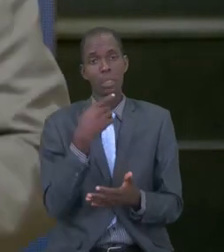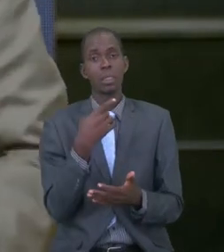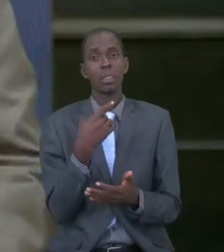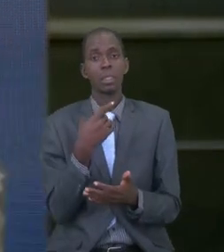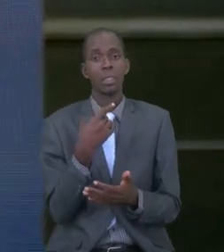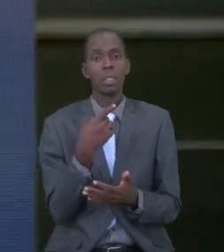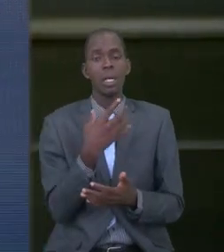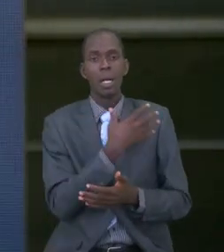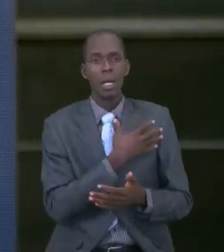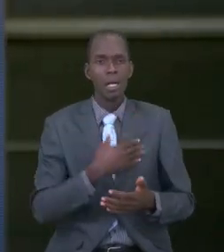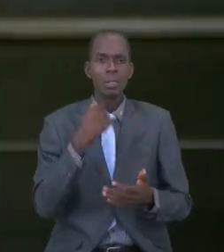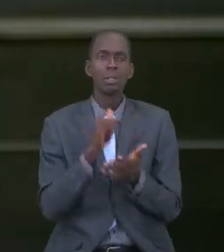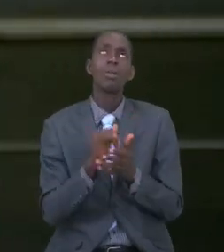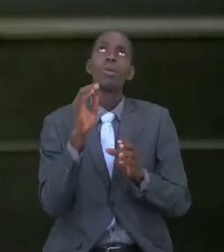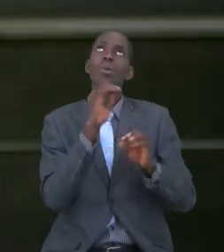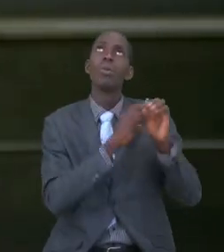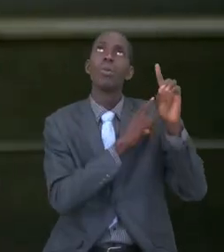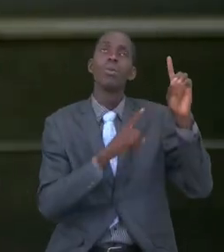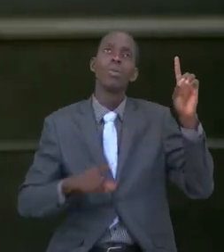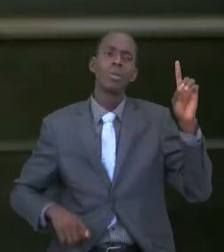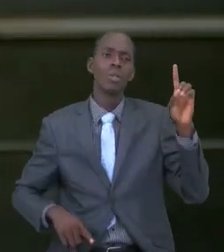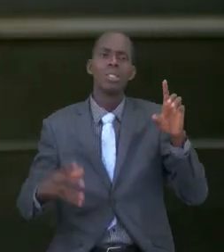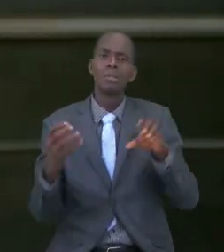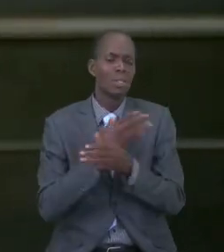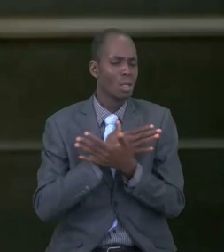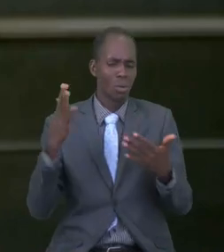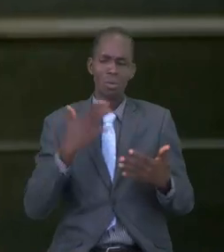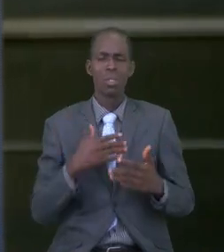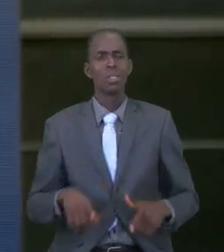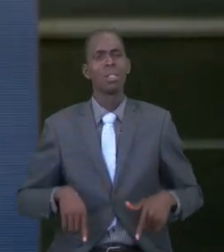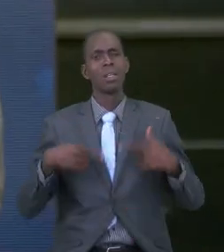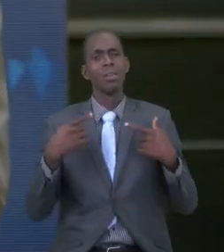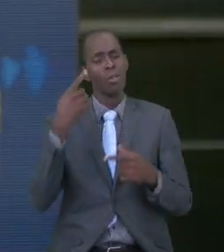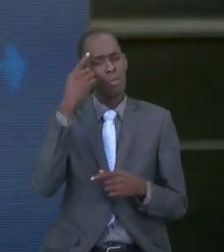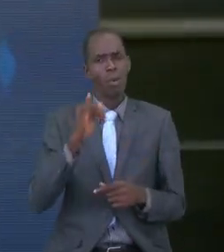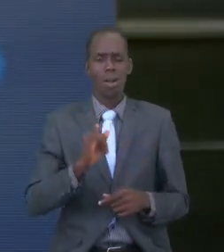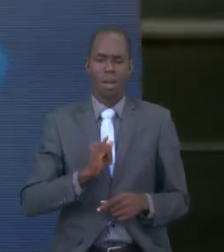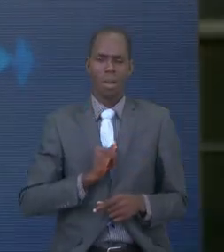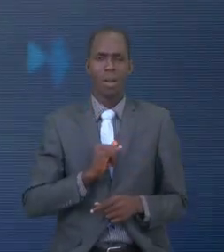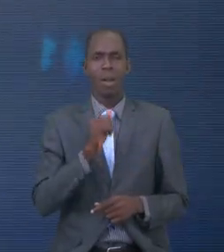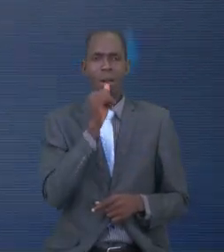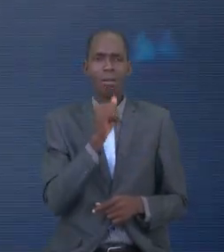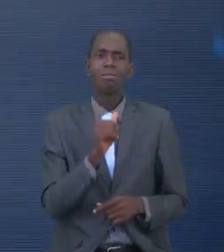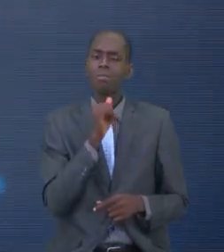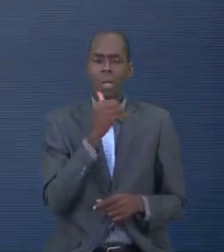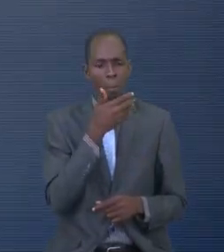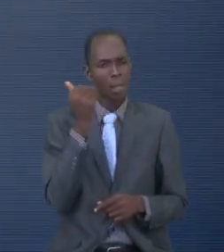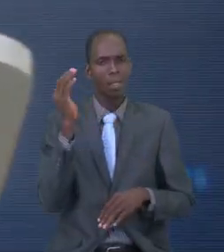and then, O Lord, take away my life, for I am not